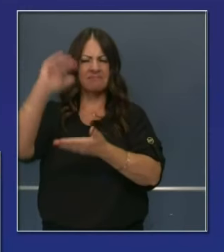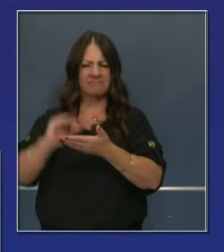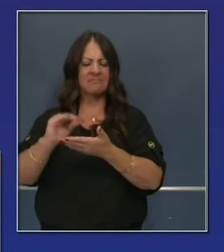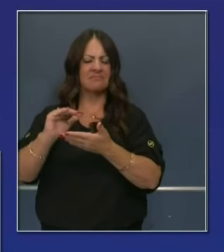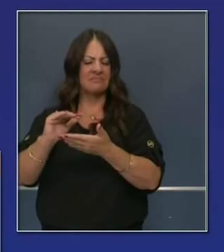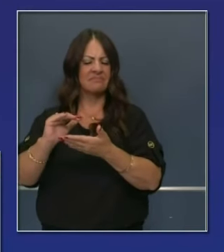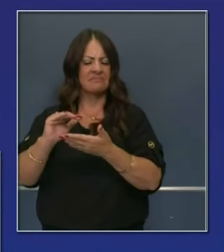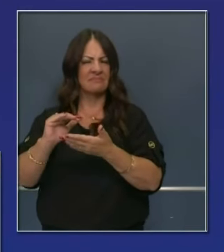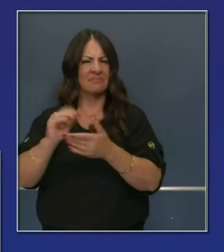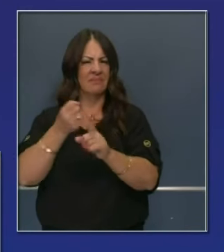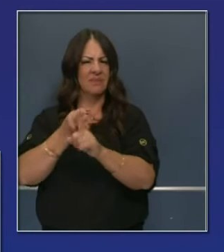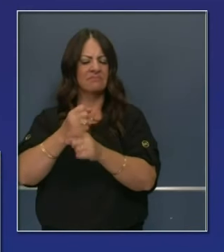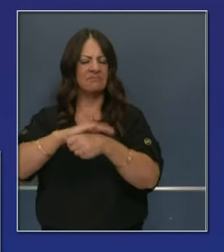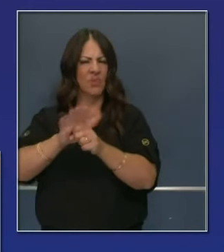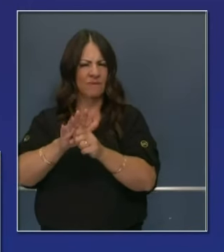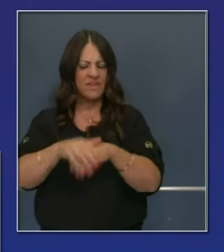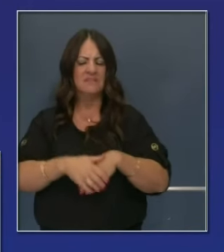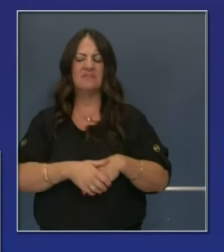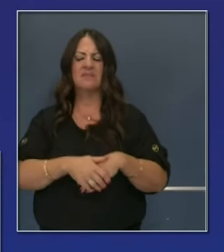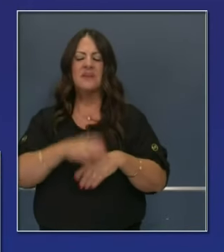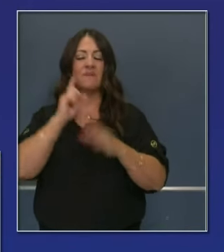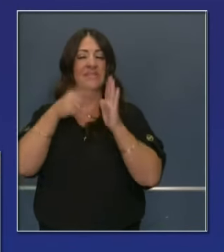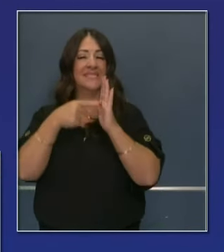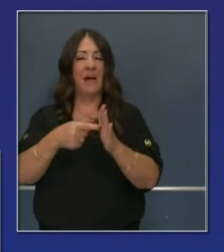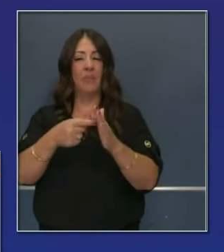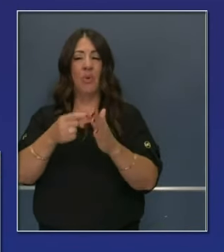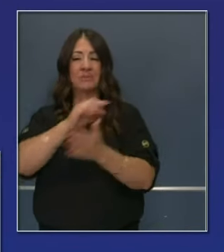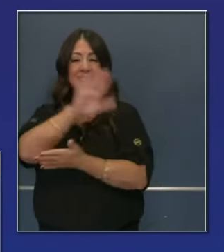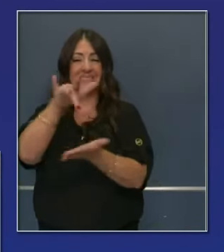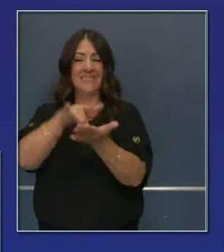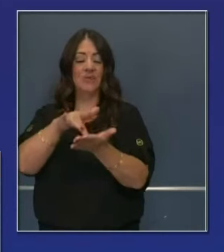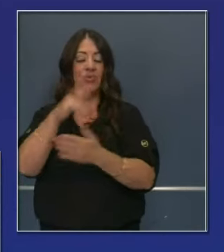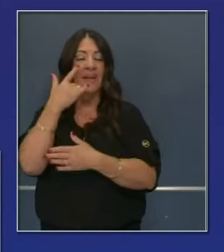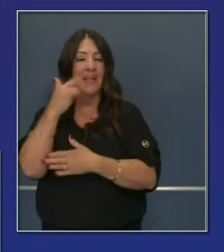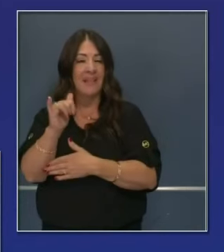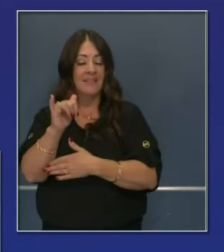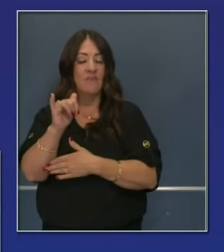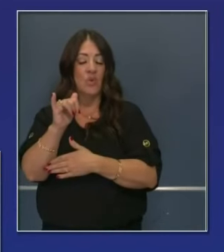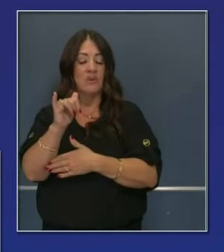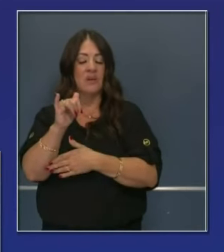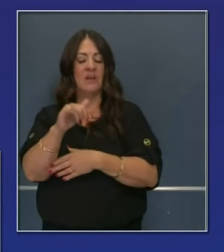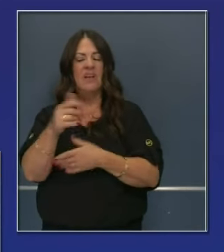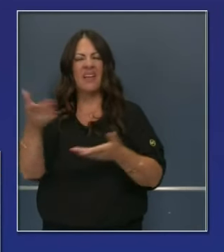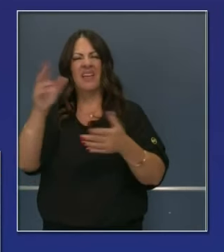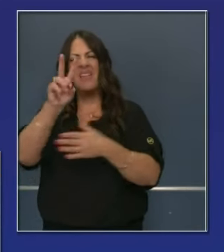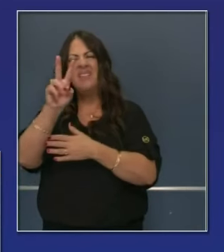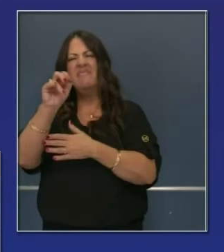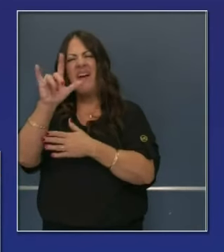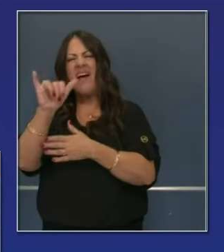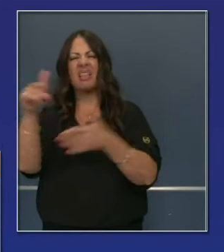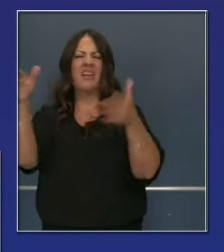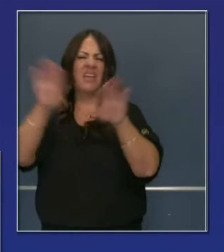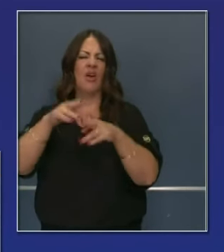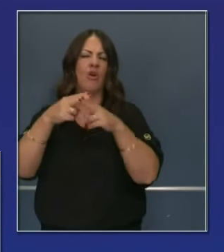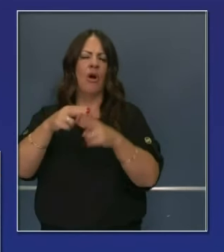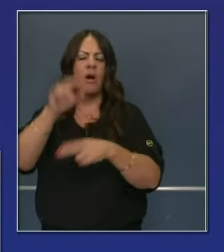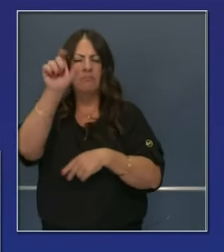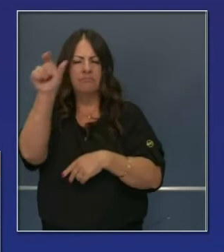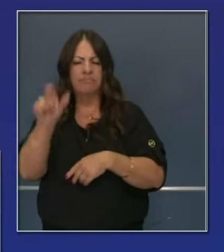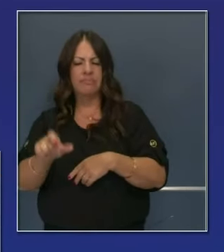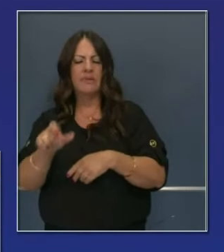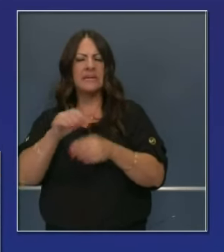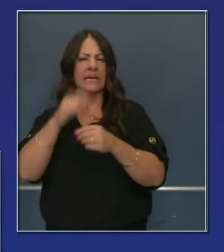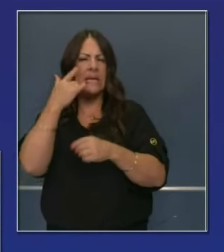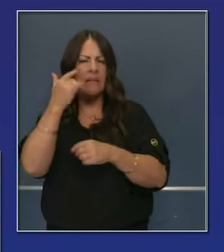ago as it relates to rates of increase in just areas of concern. Those will